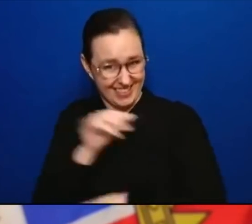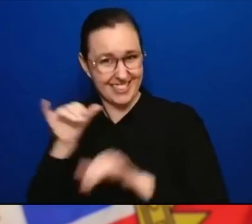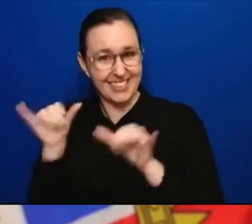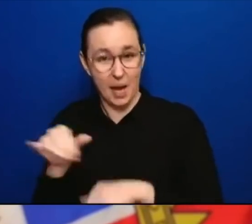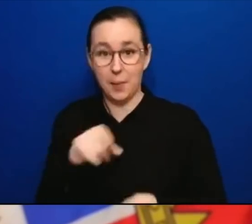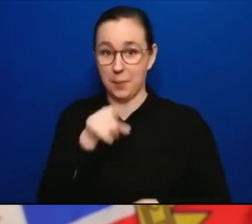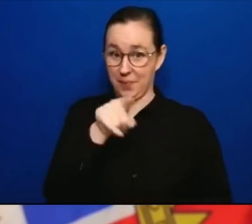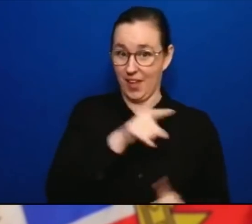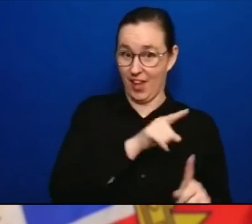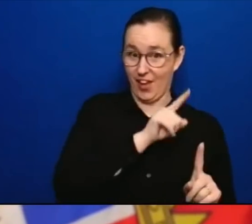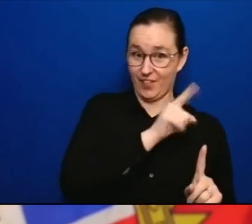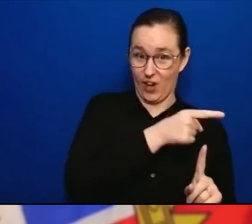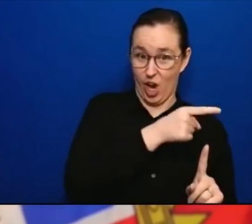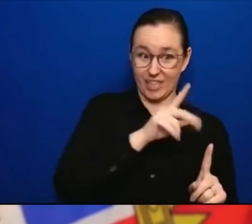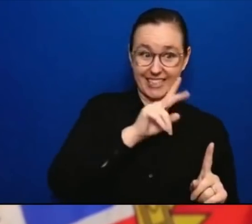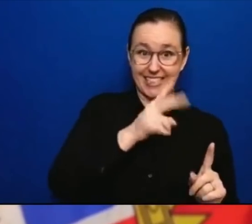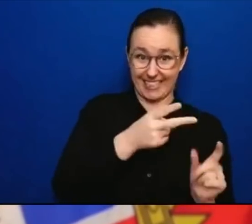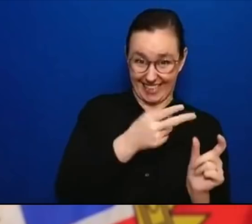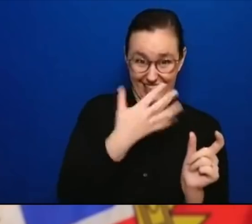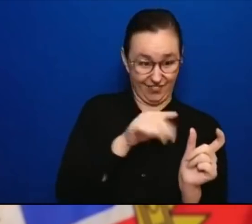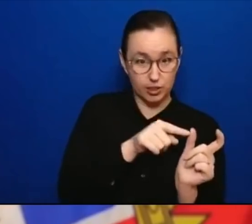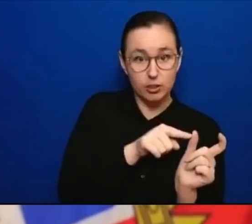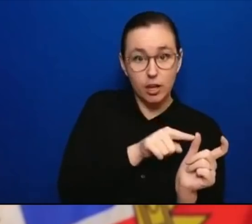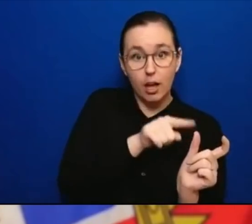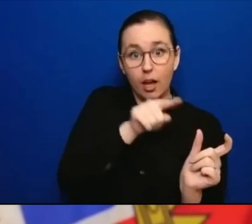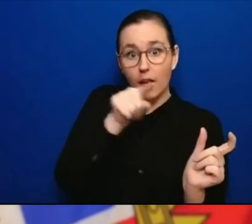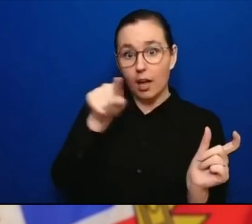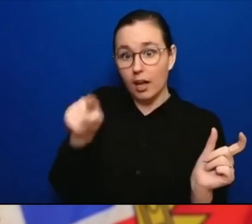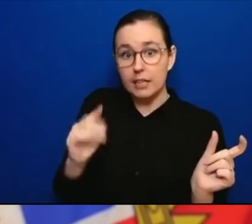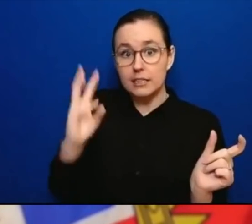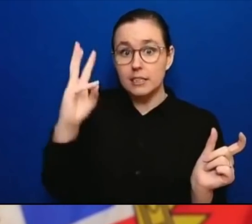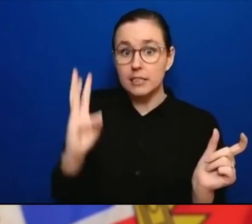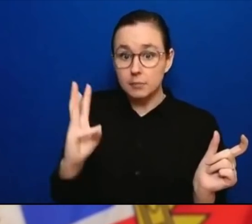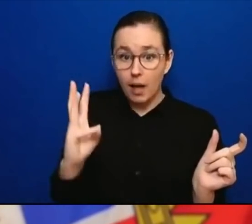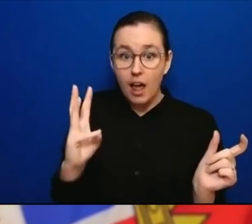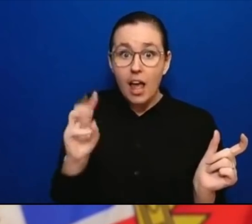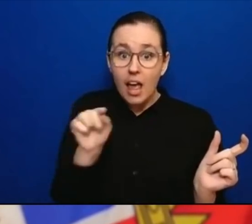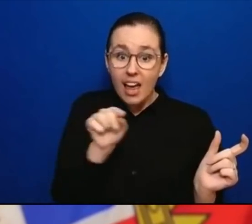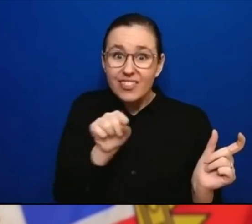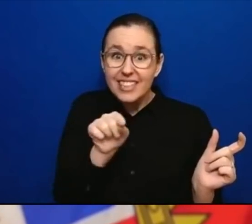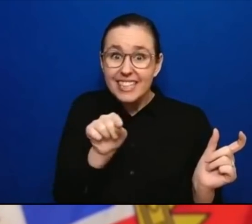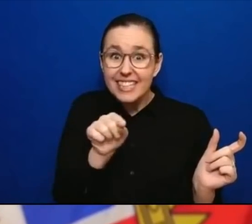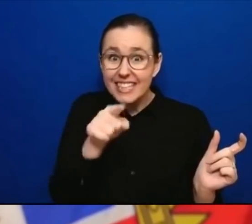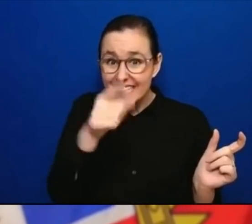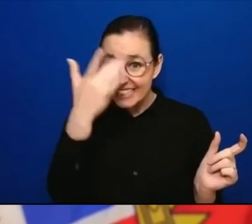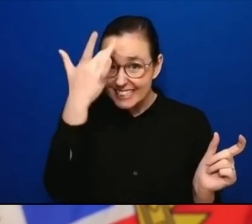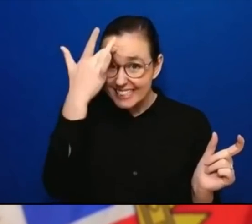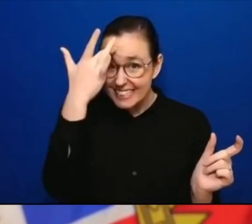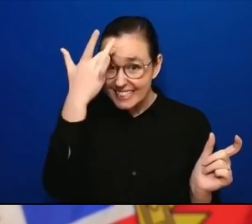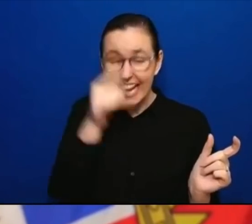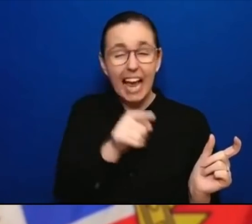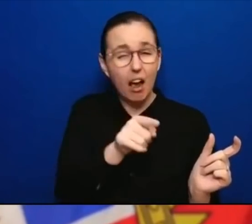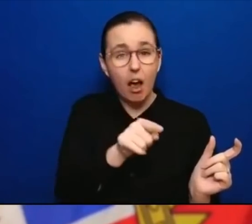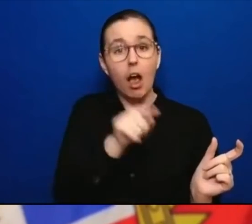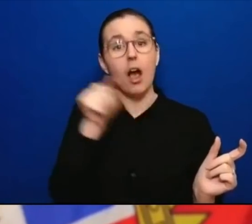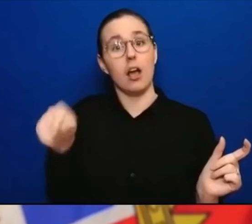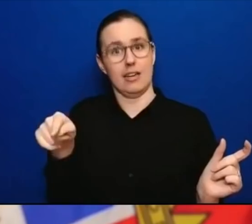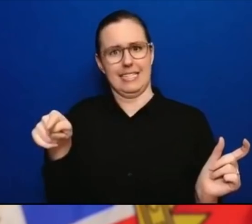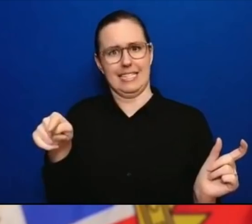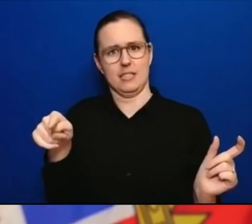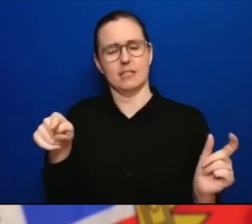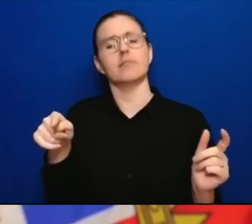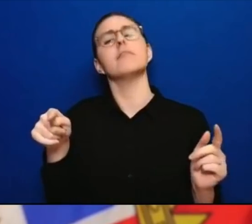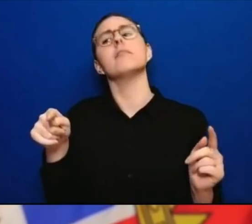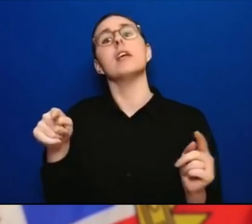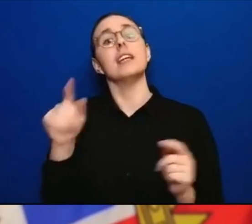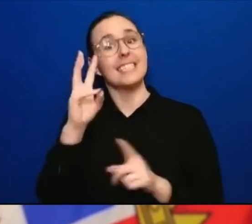from when you've had your second dose, regardless of whether you've had an infection, if you have those underlying conditions that make you more at risk,